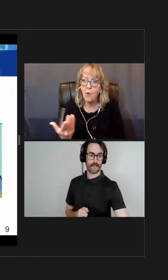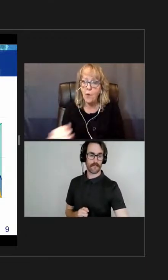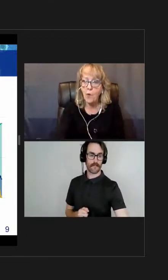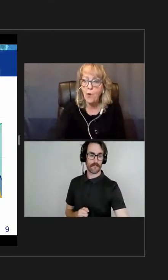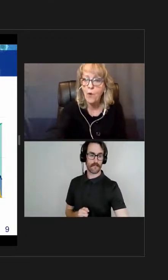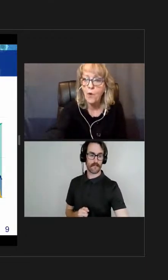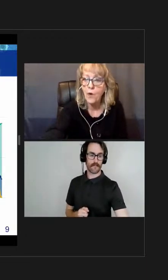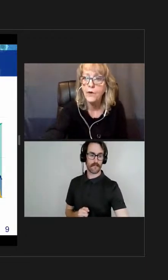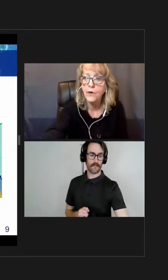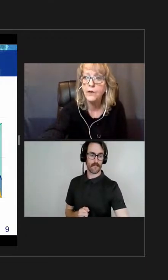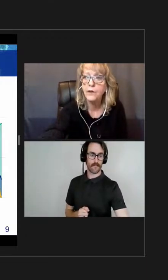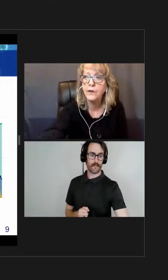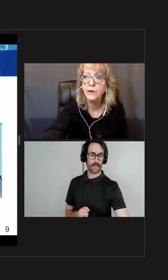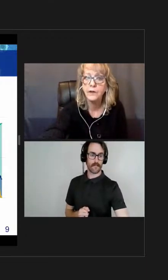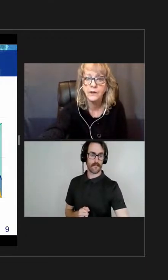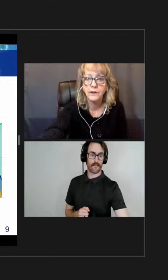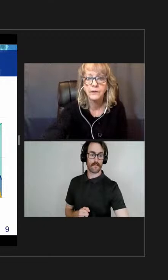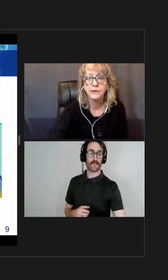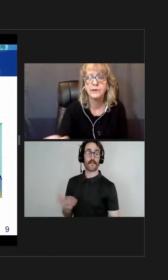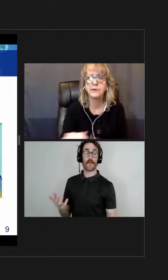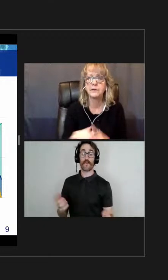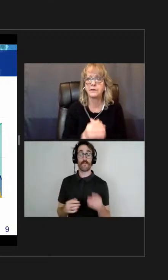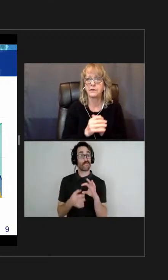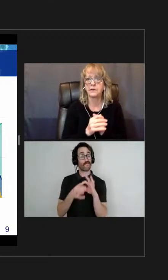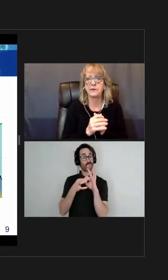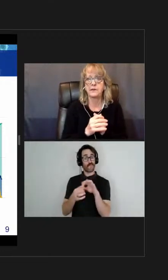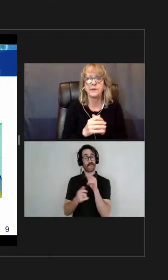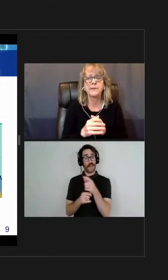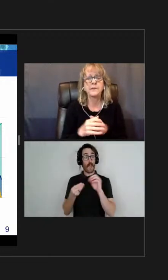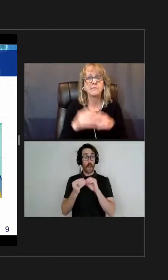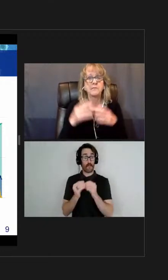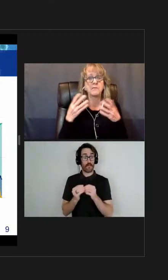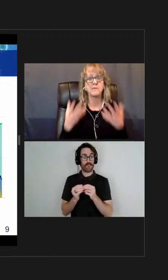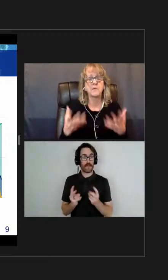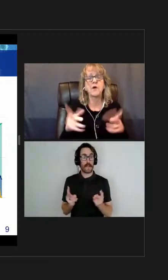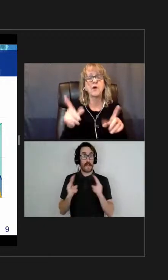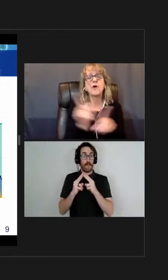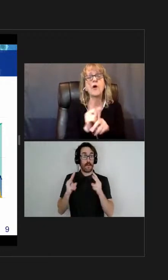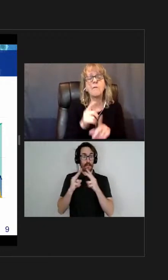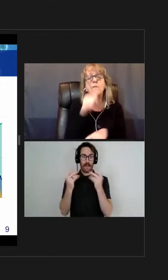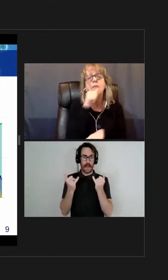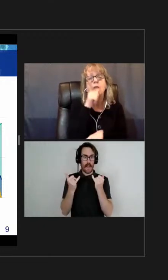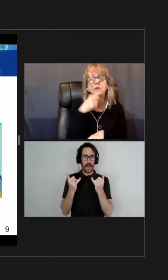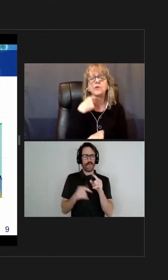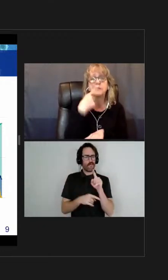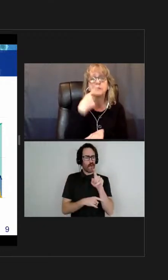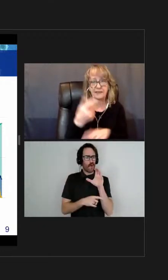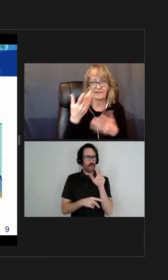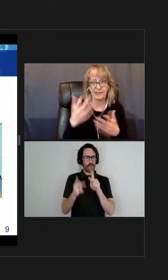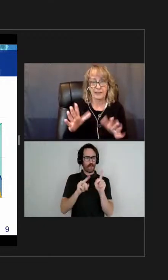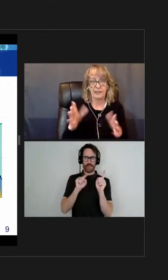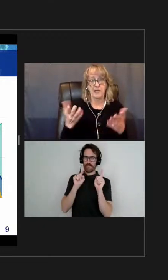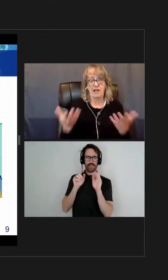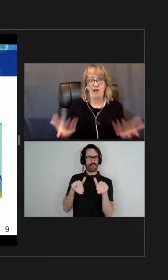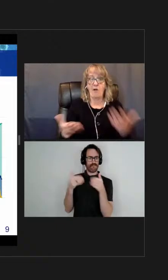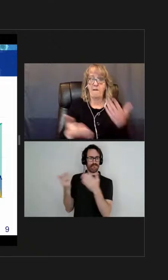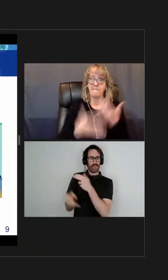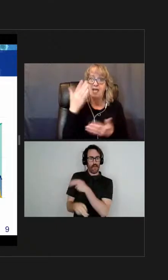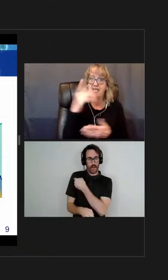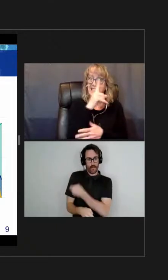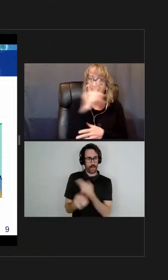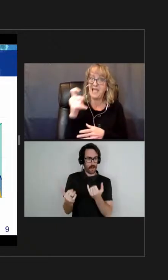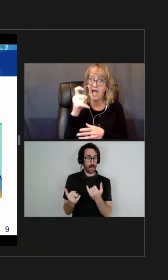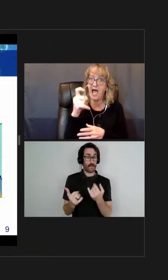hospitals here in Ottawa. So in terms of that doubling, so I said we're already at about 100 right now. The infections that